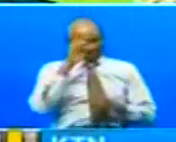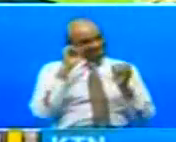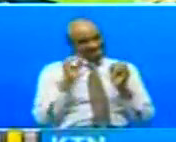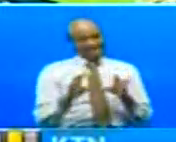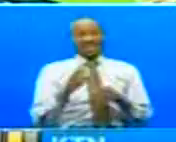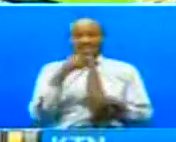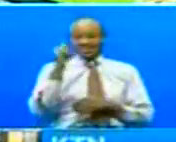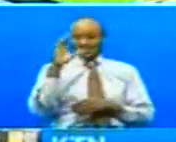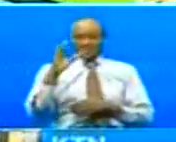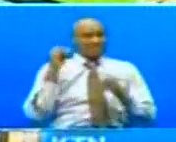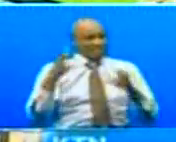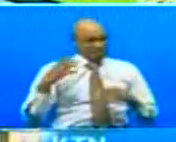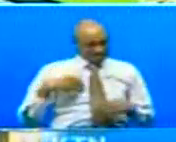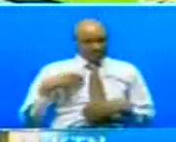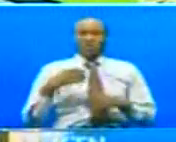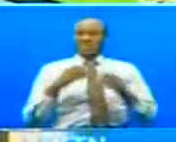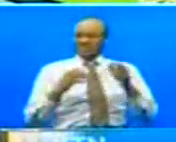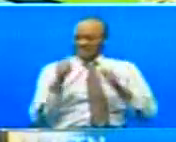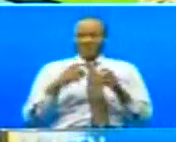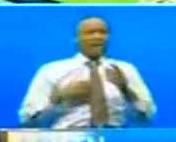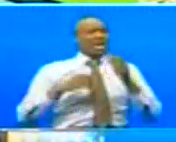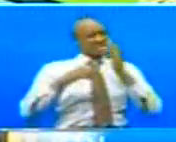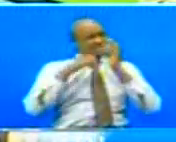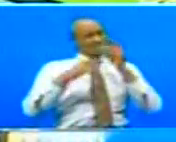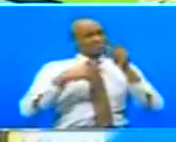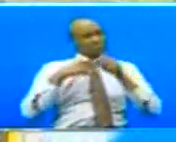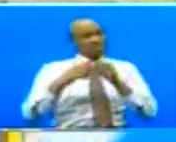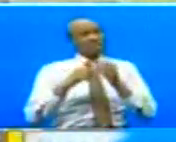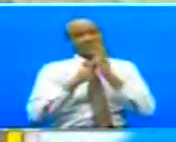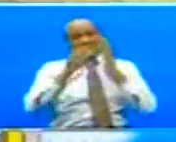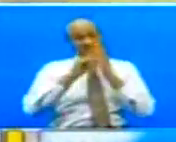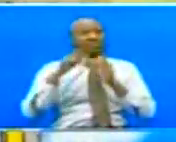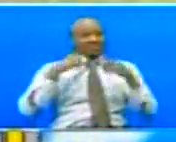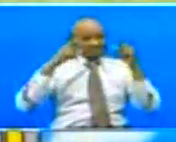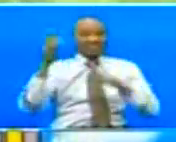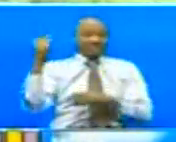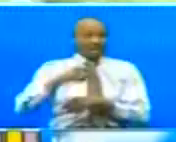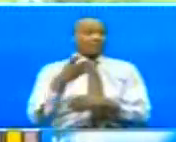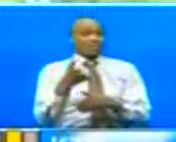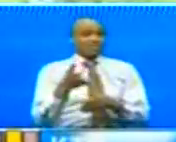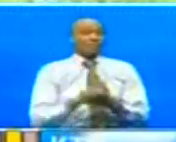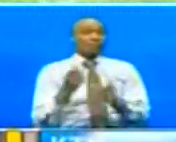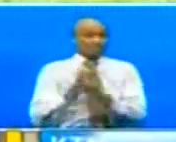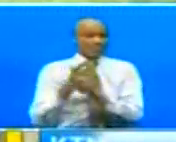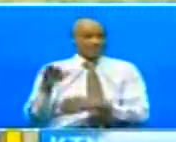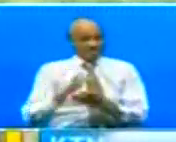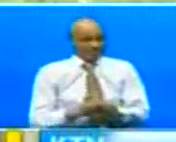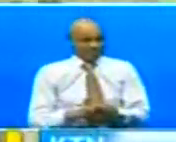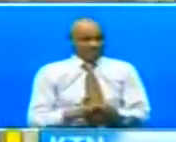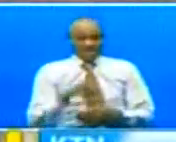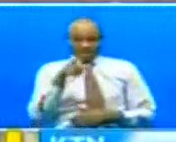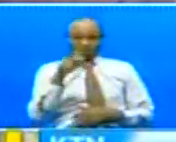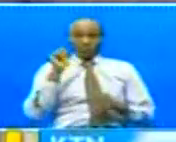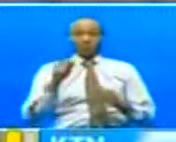KCB Rally continues to attract top-notch drivers from different cultural backgrounds. The Kajiado Rally will have three competitive stages to be